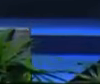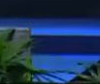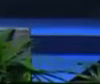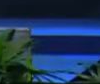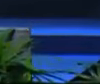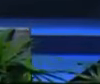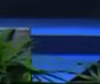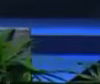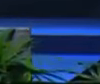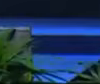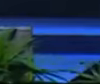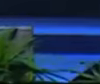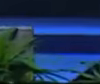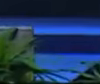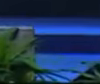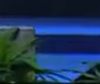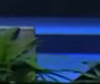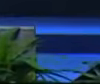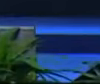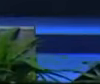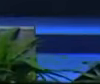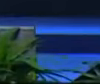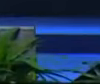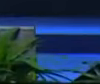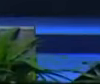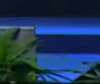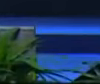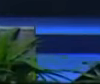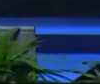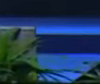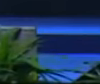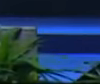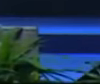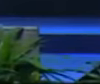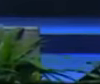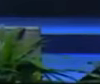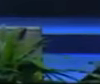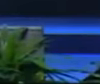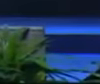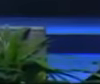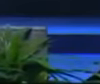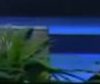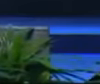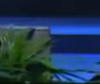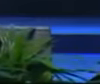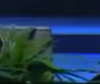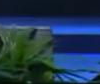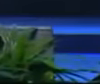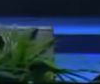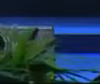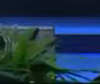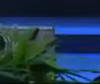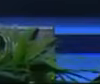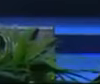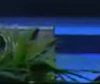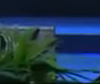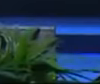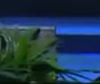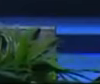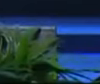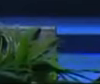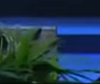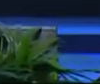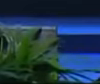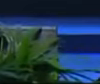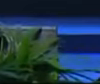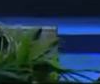gets up and he says, is it not because the Lord has anointed you to be captain over his inheritance?